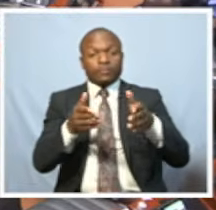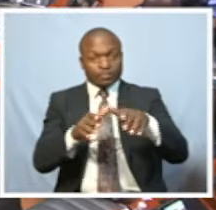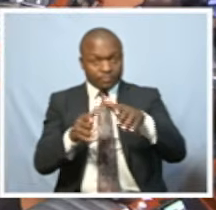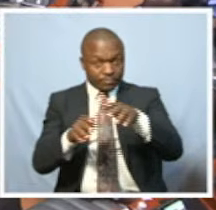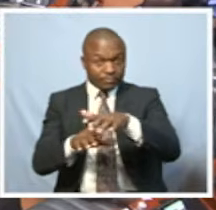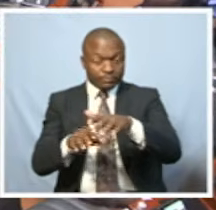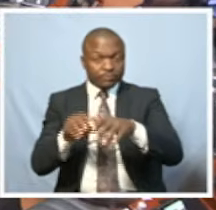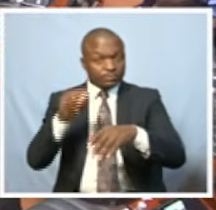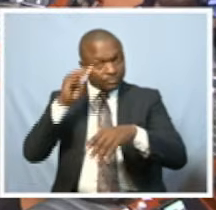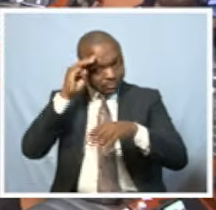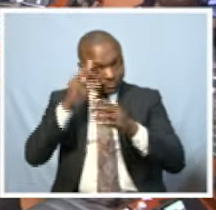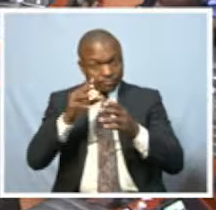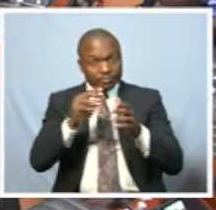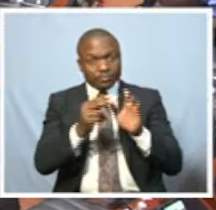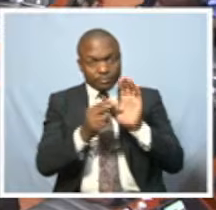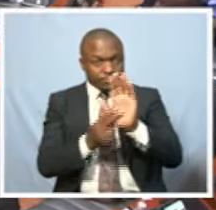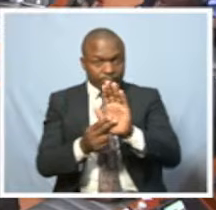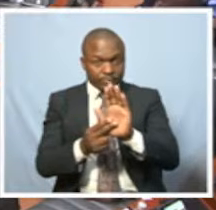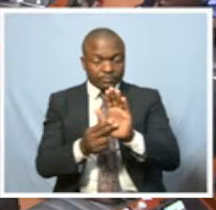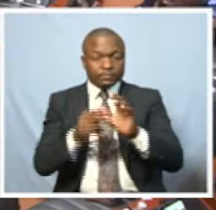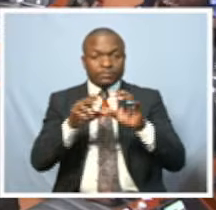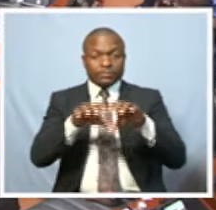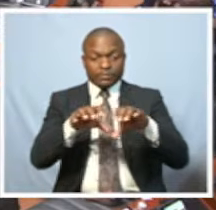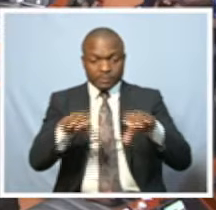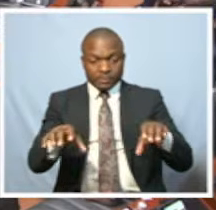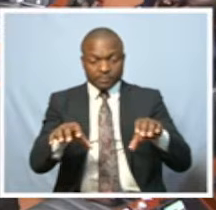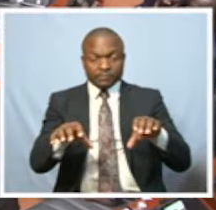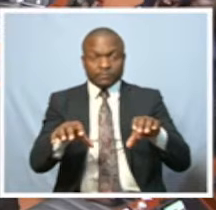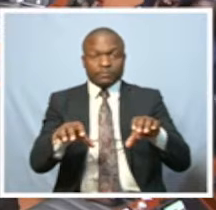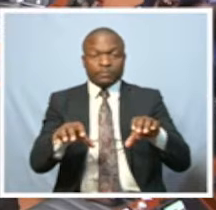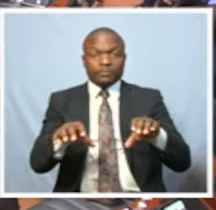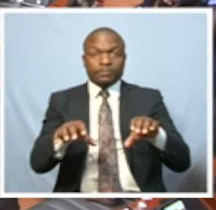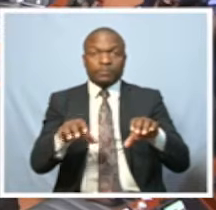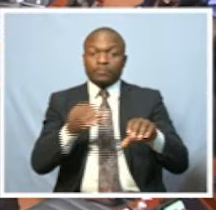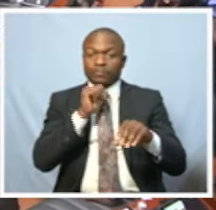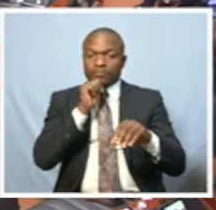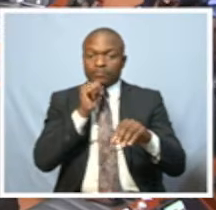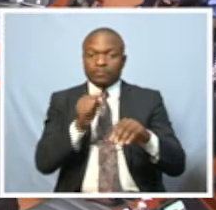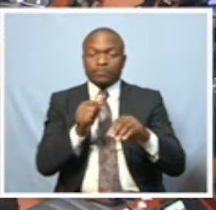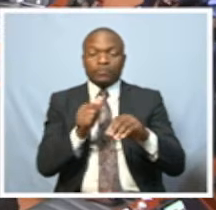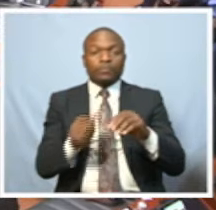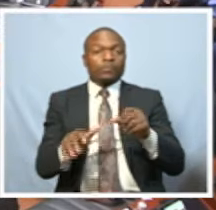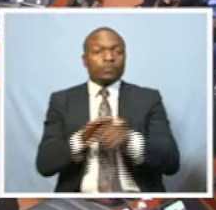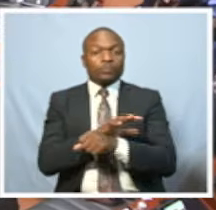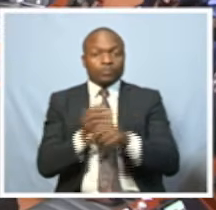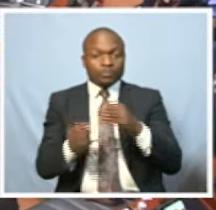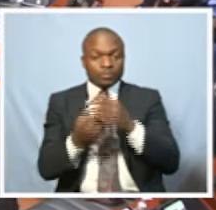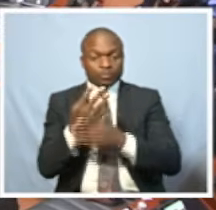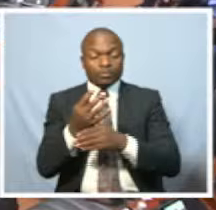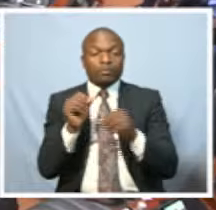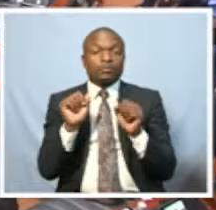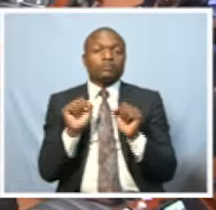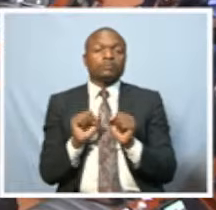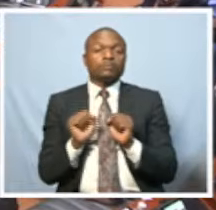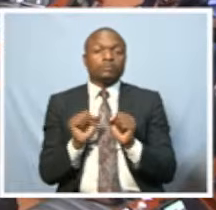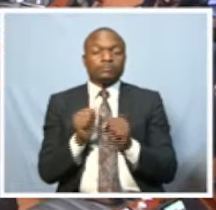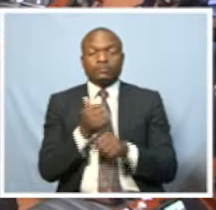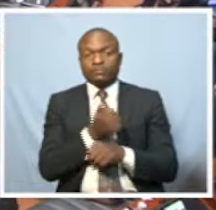the minister did indicate children were premature. Another cause was malaria. Another one